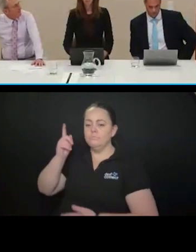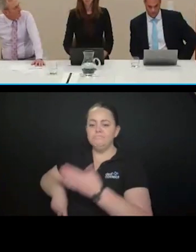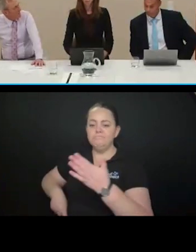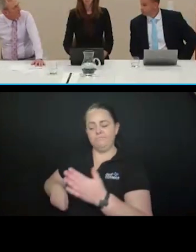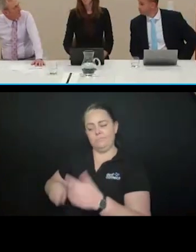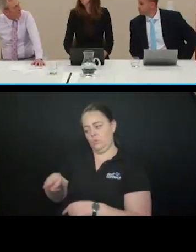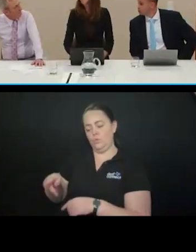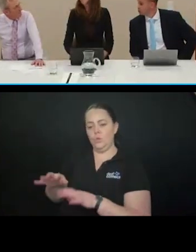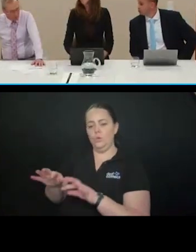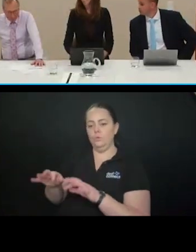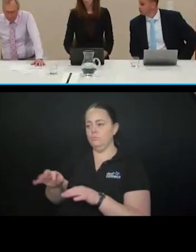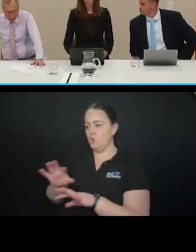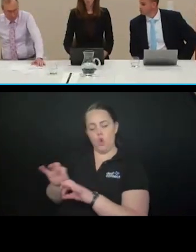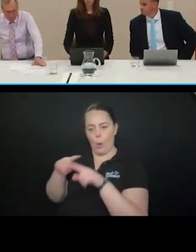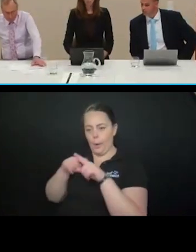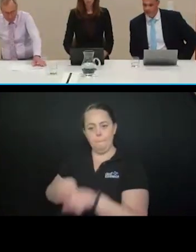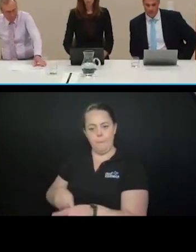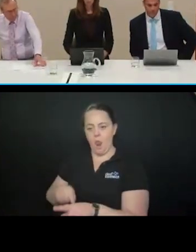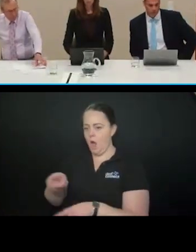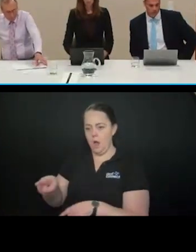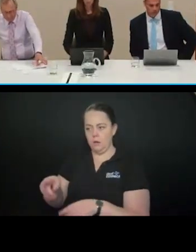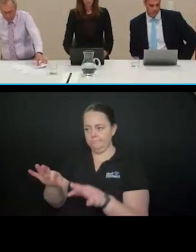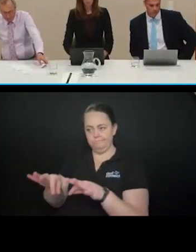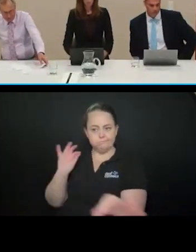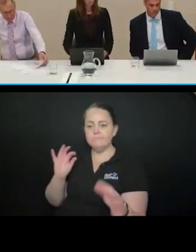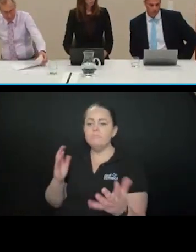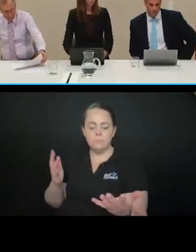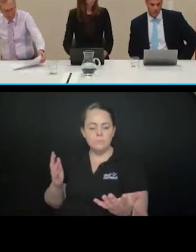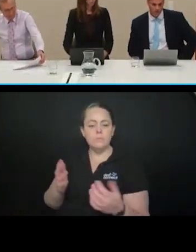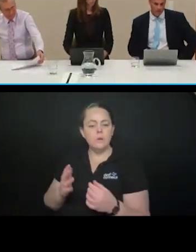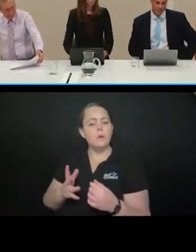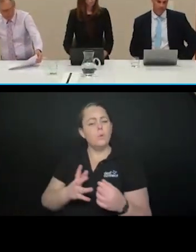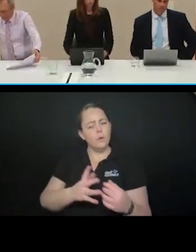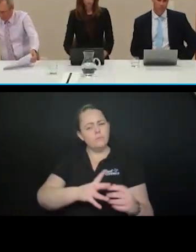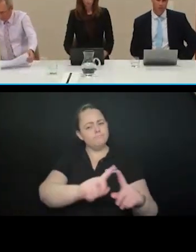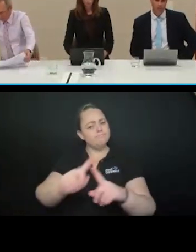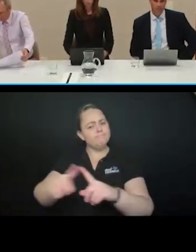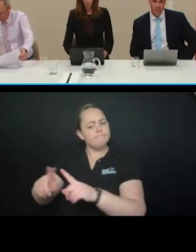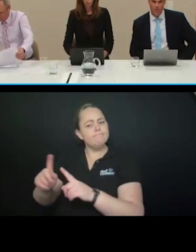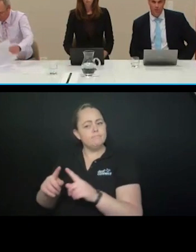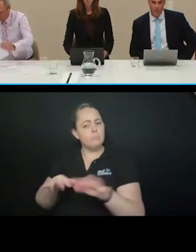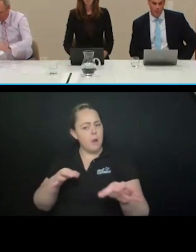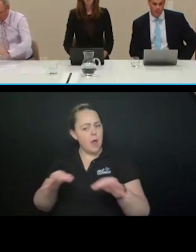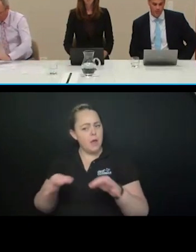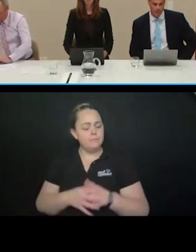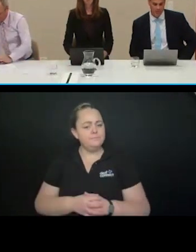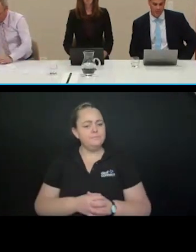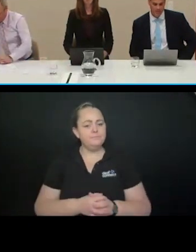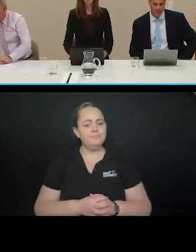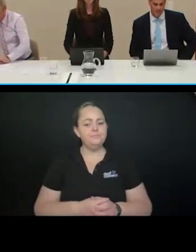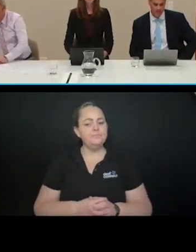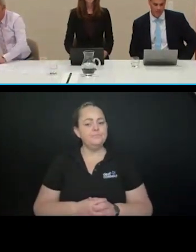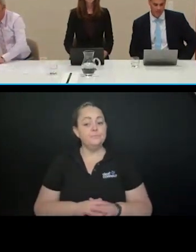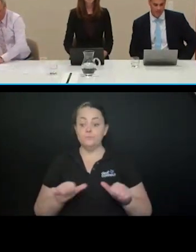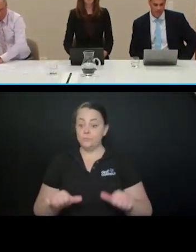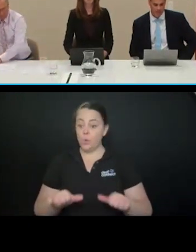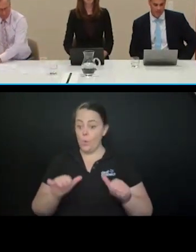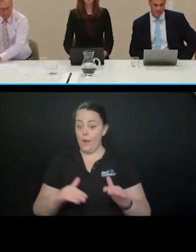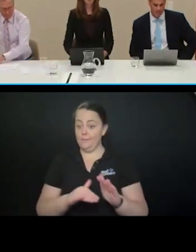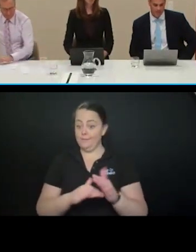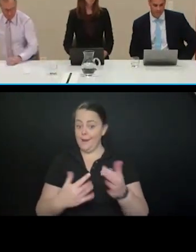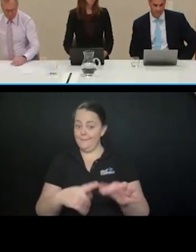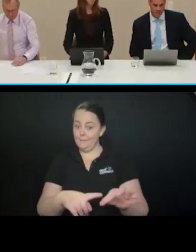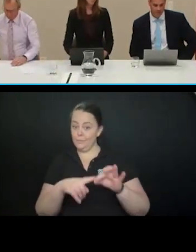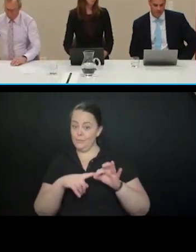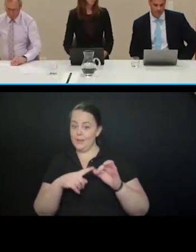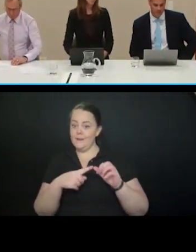information. Cool. Thanks, Michael. All right, lovely. So we might jump into the question and answer session. So